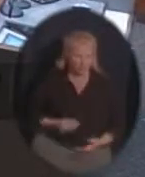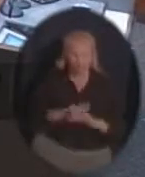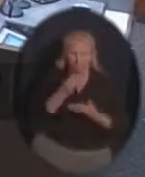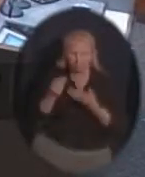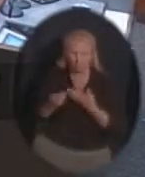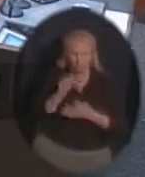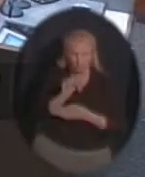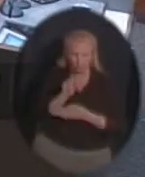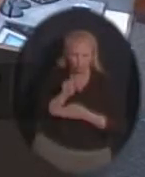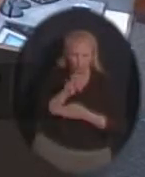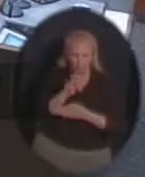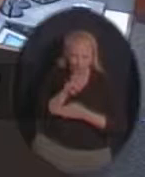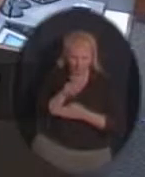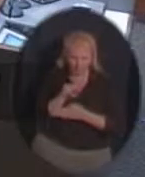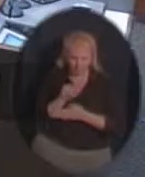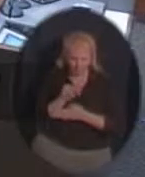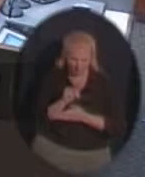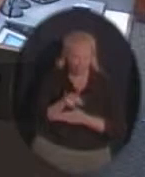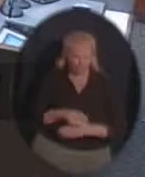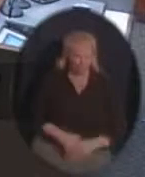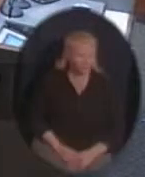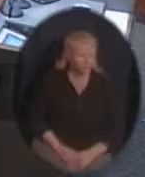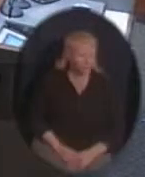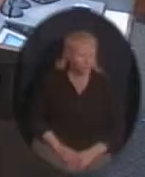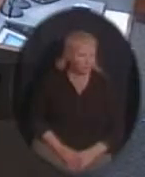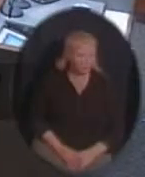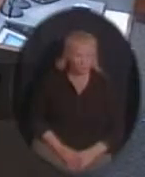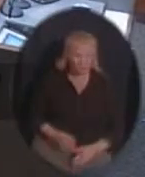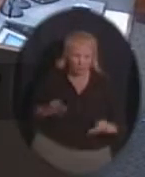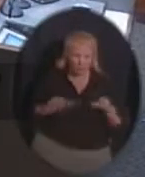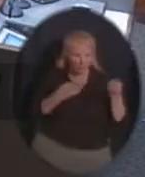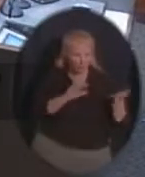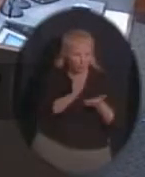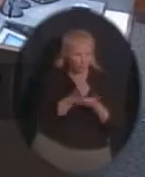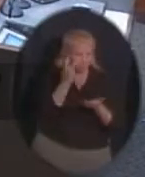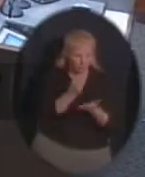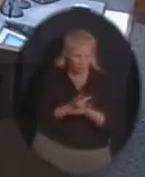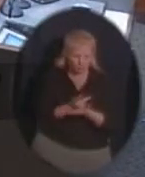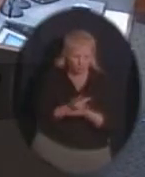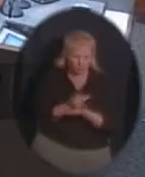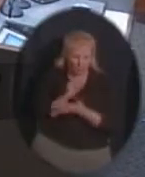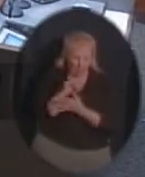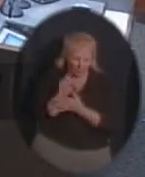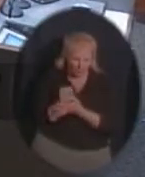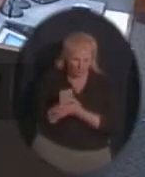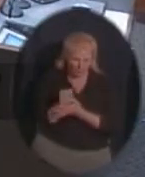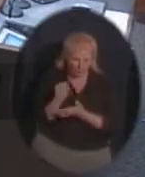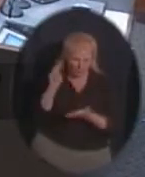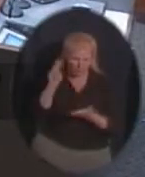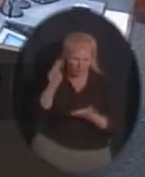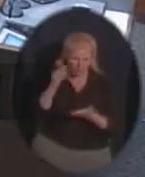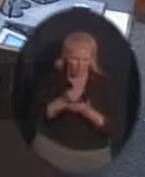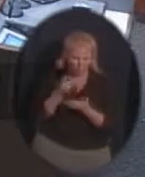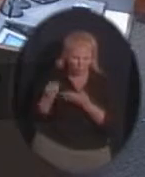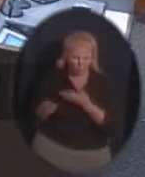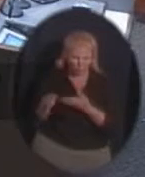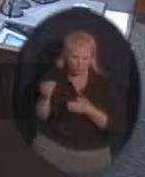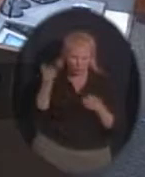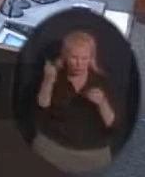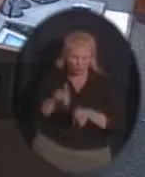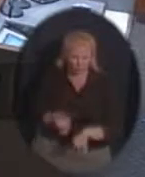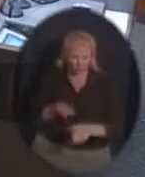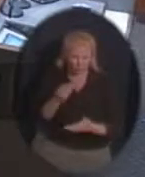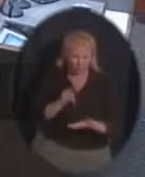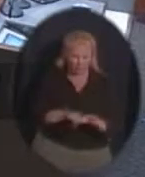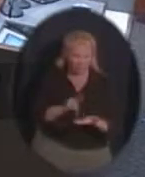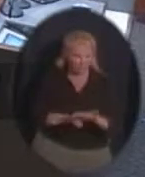Okay, we would entertain a motion to approve bids, purchases, agreements, contracts, and leases as listed and discussed about. I'll